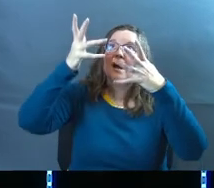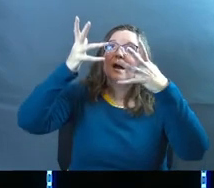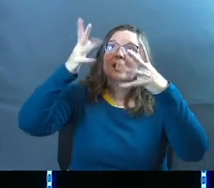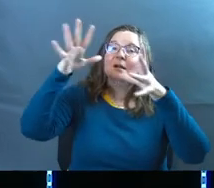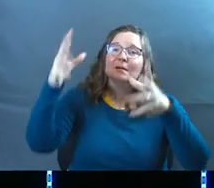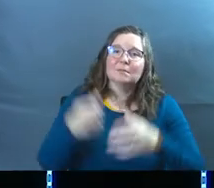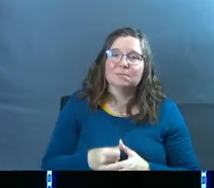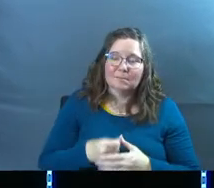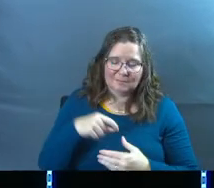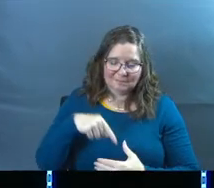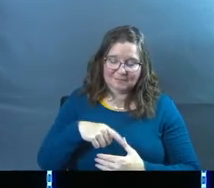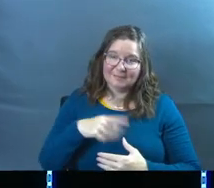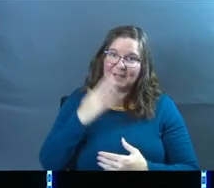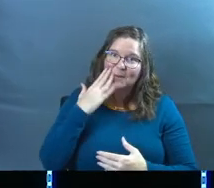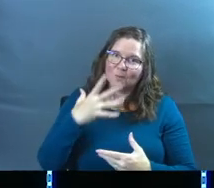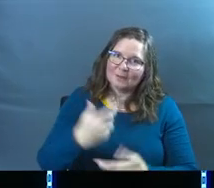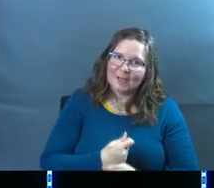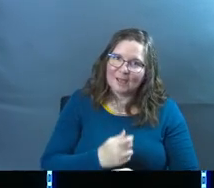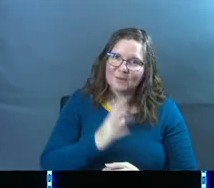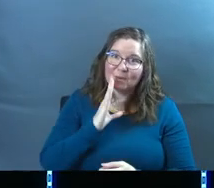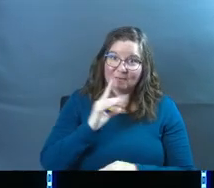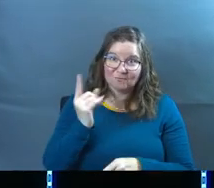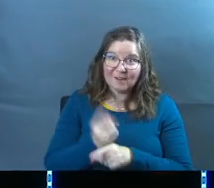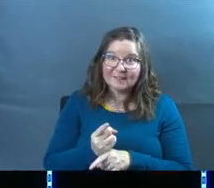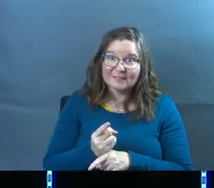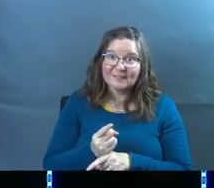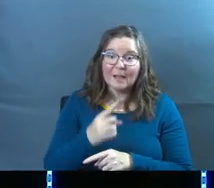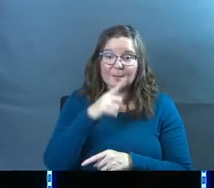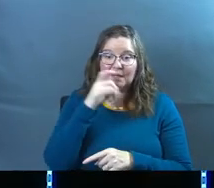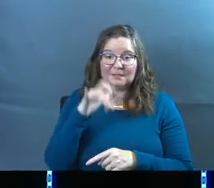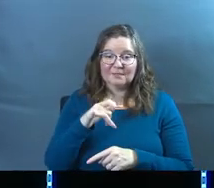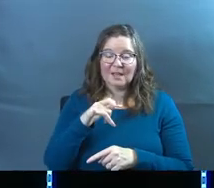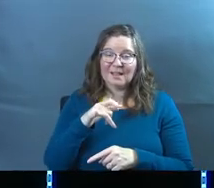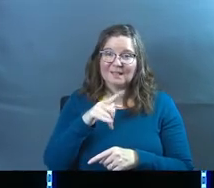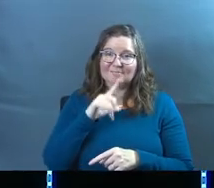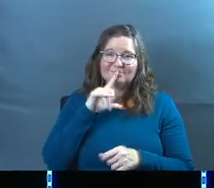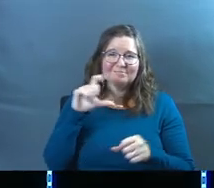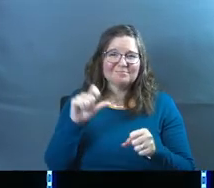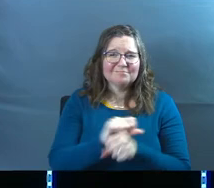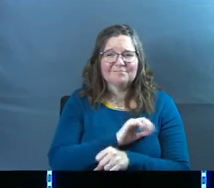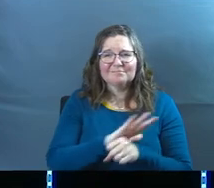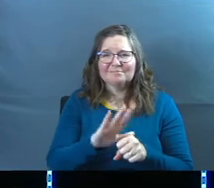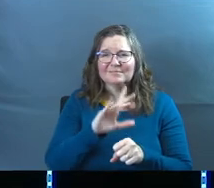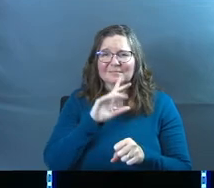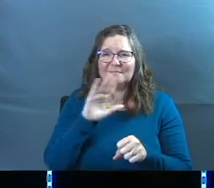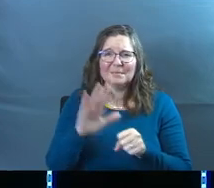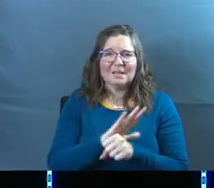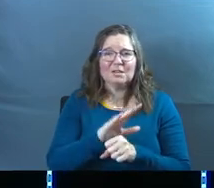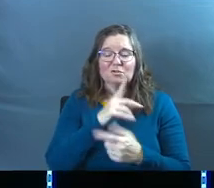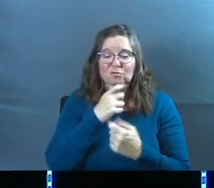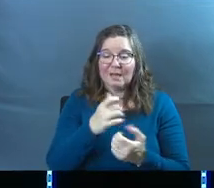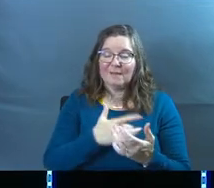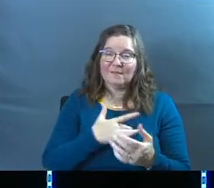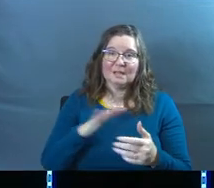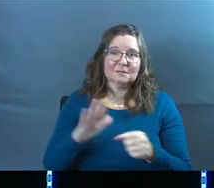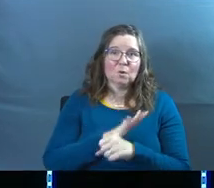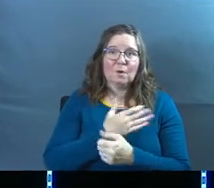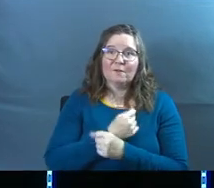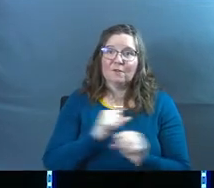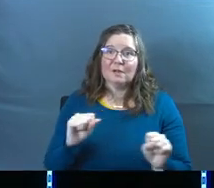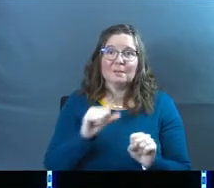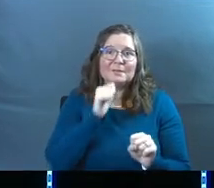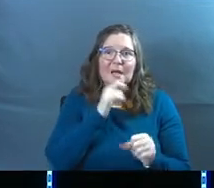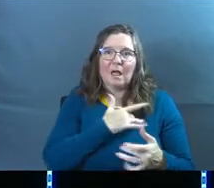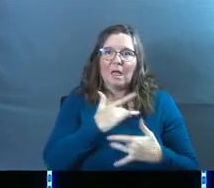or dad. Yes? And because of that absolute, complete trust, it feels total freedom